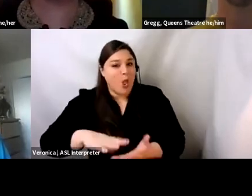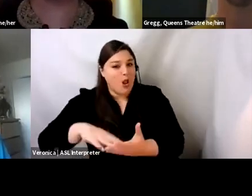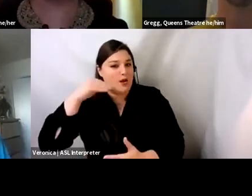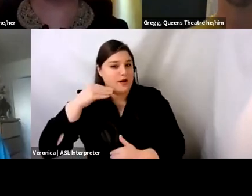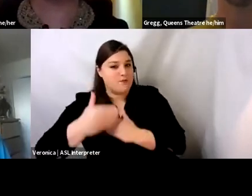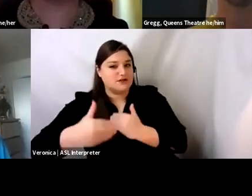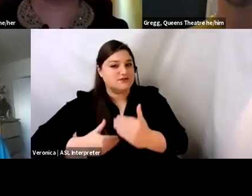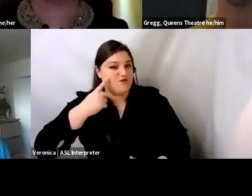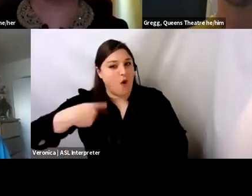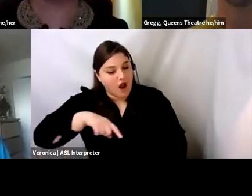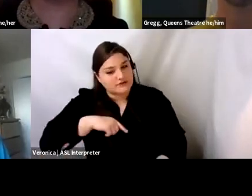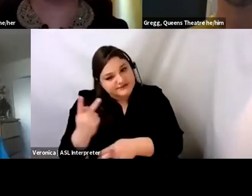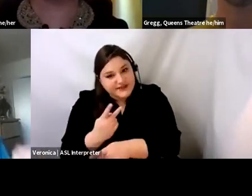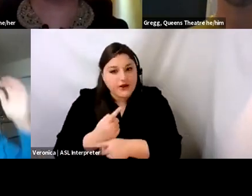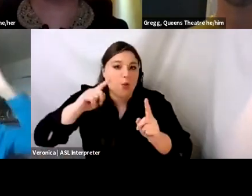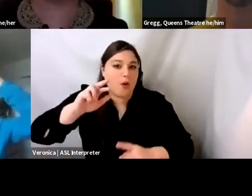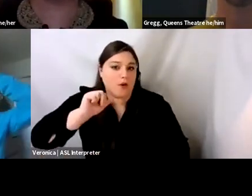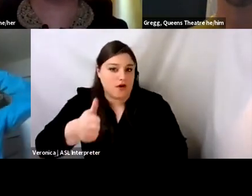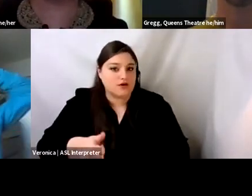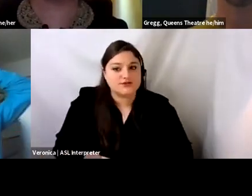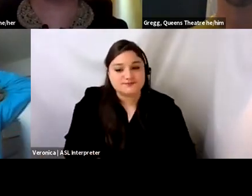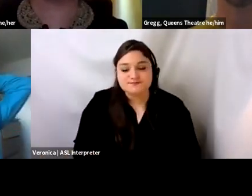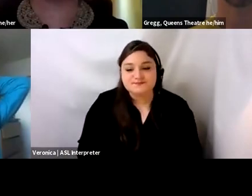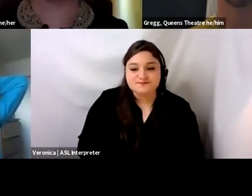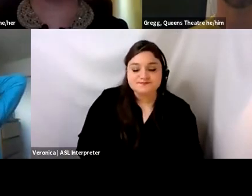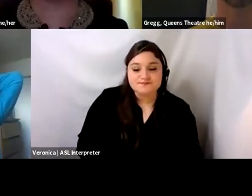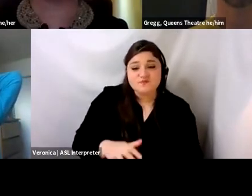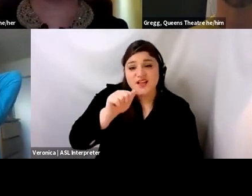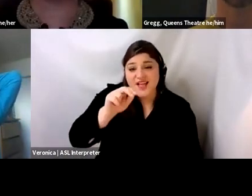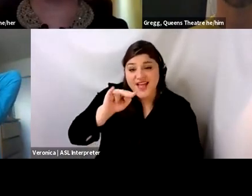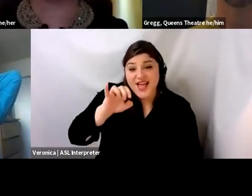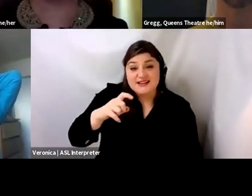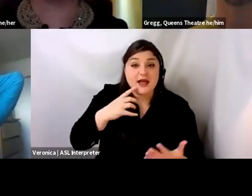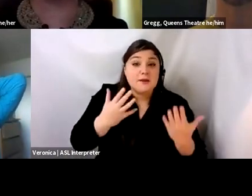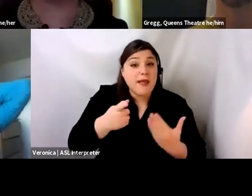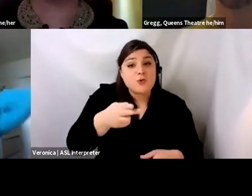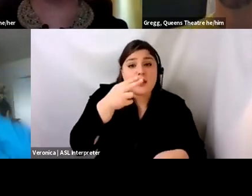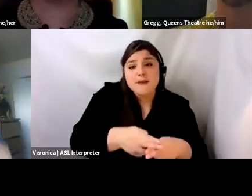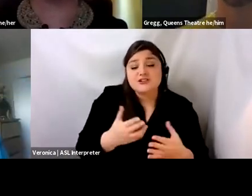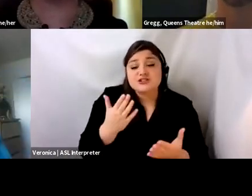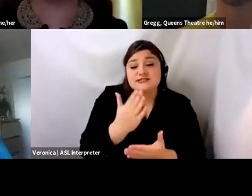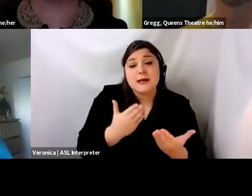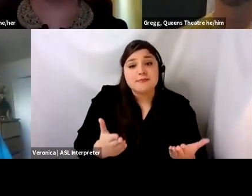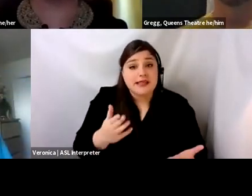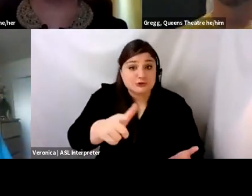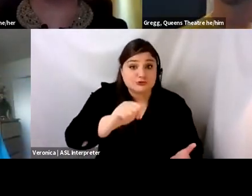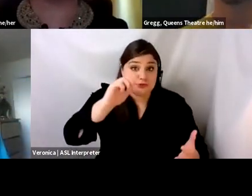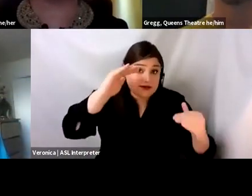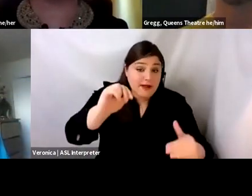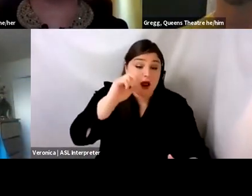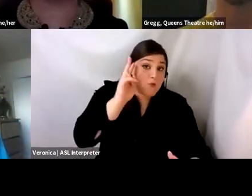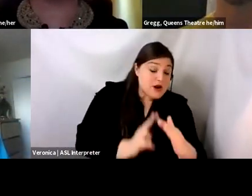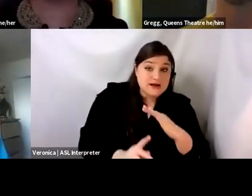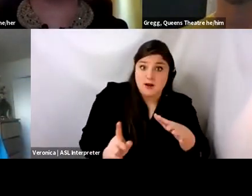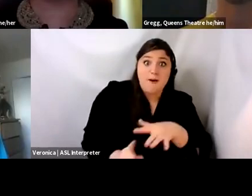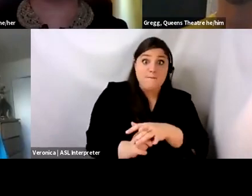the process was like for you and maybe what some of your sort of, maybe something, some unexpected things you learned as you were adapting your program, maybe some